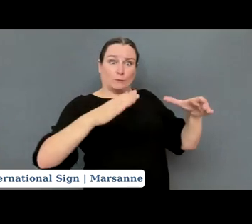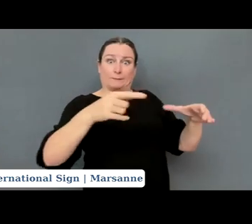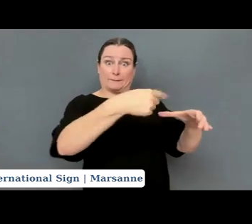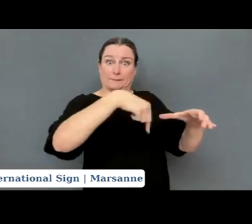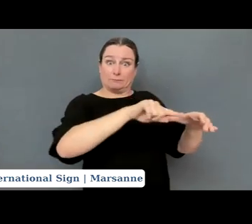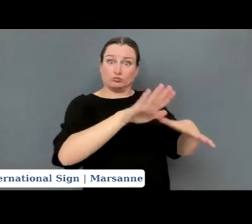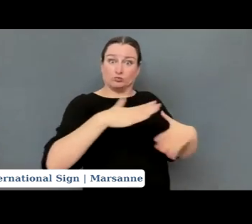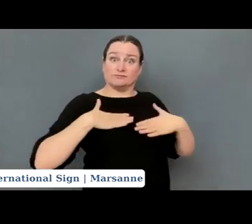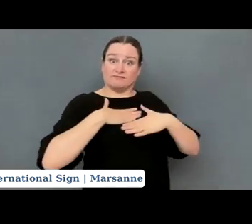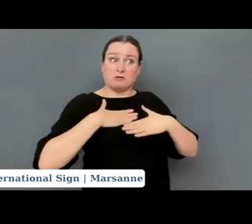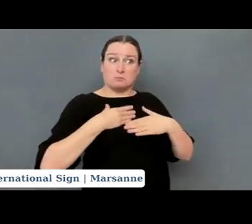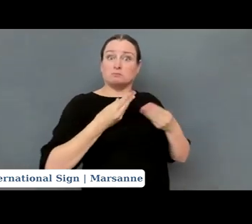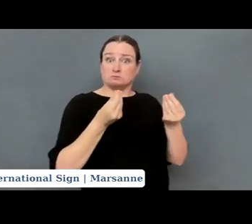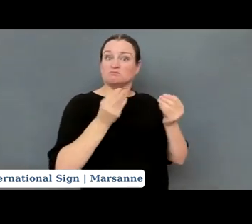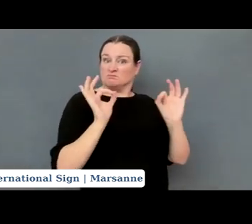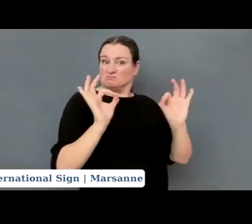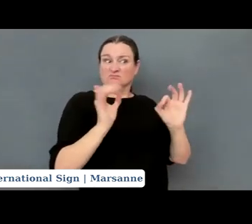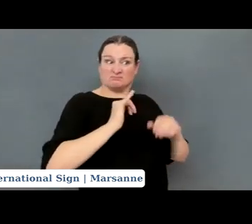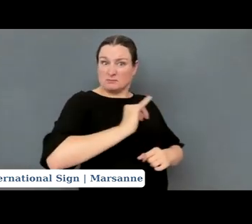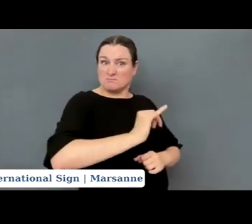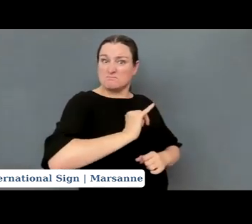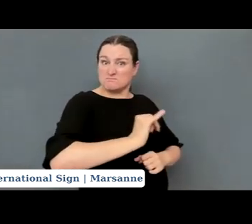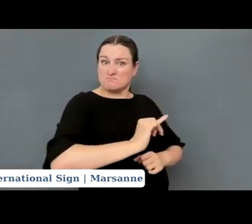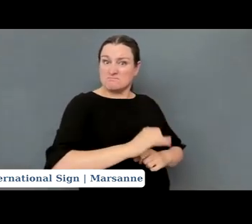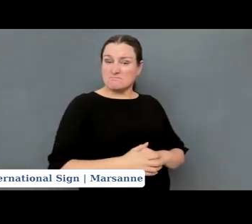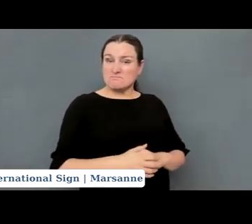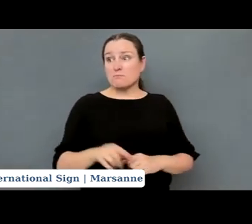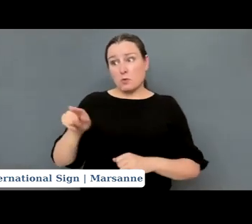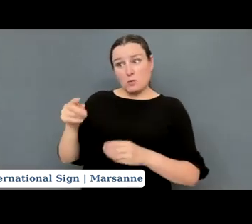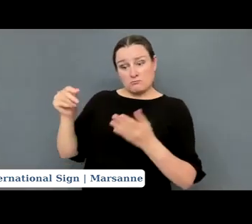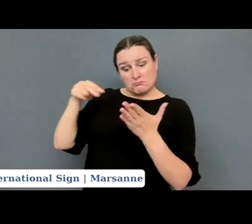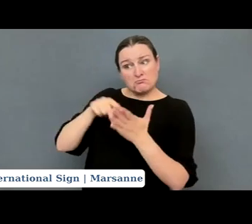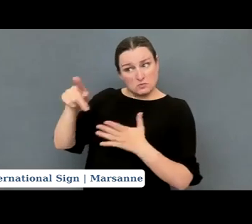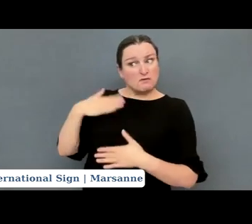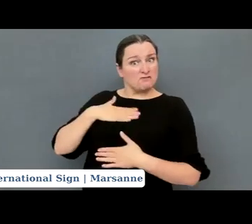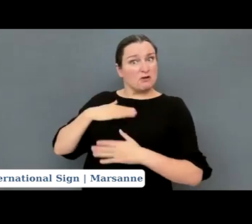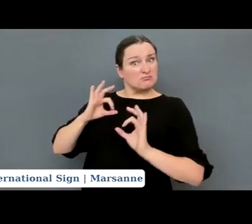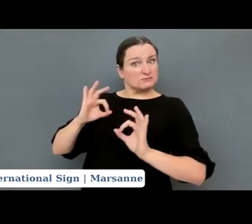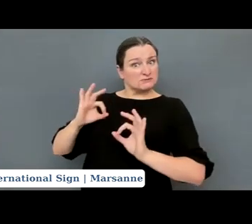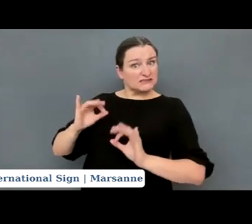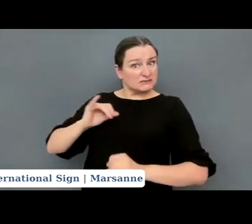by the beneficiaries and the non-beneficiaries. Afterwards, we do a selection